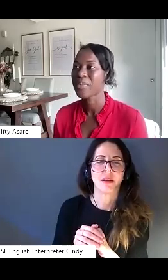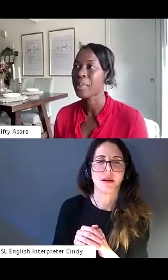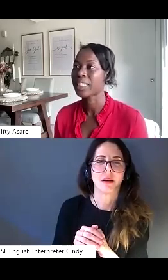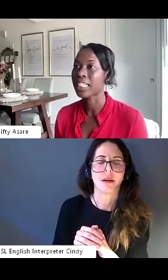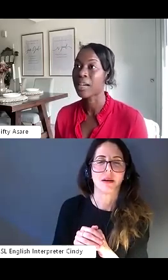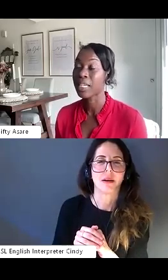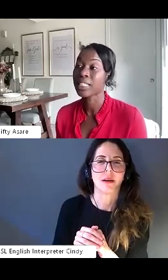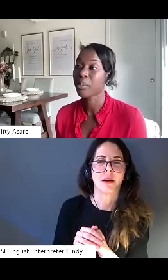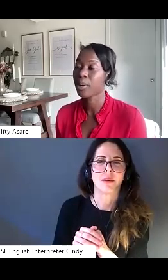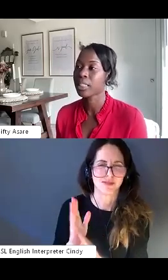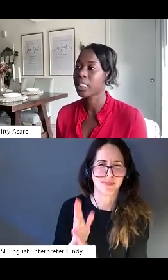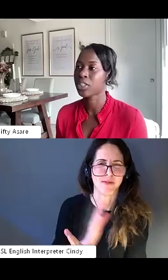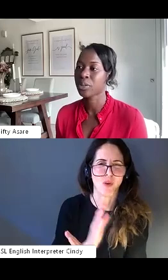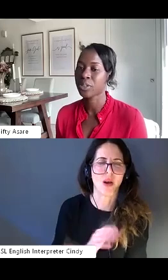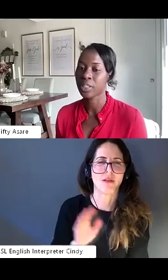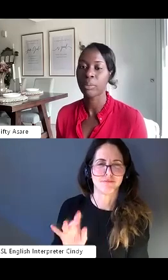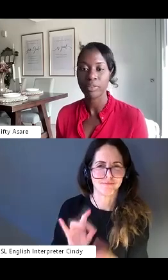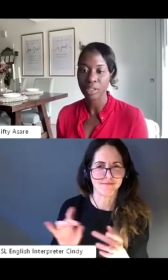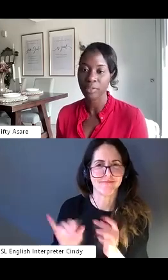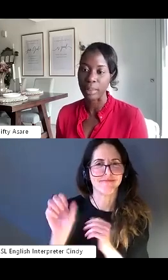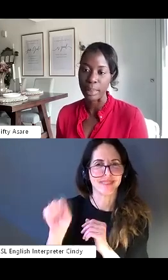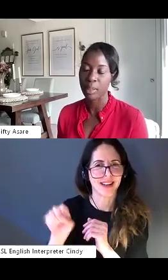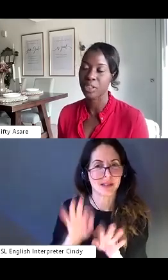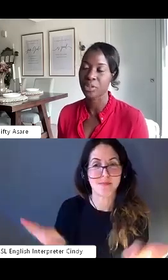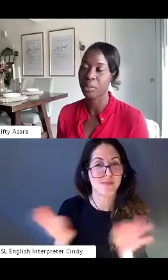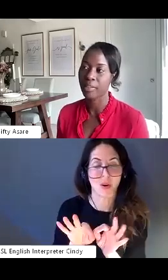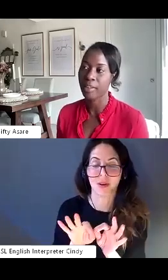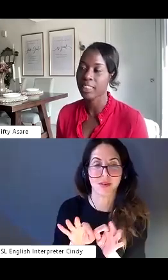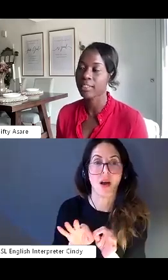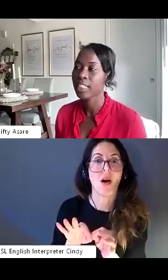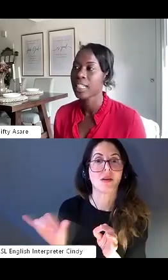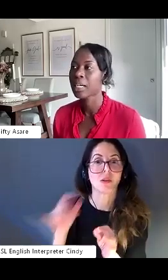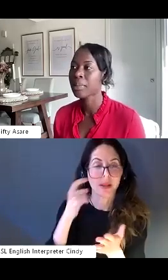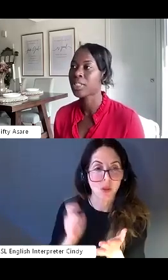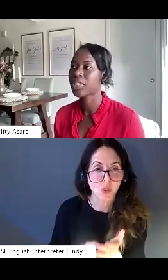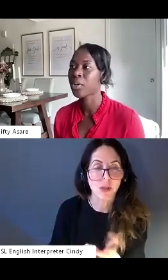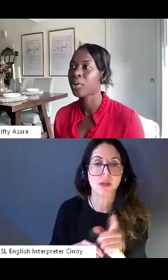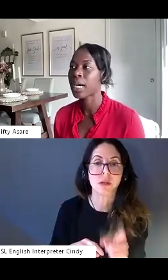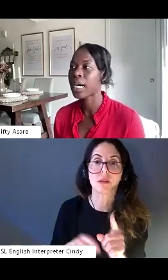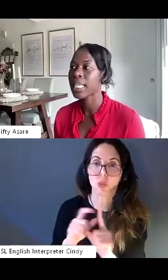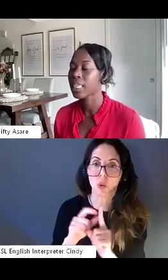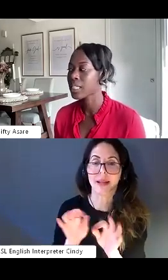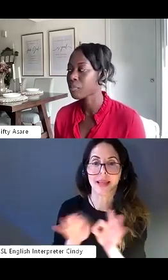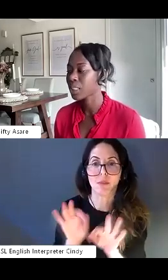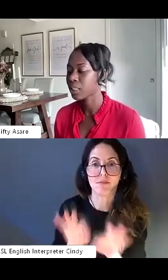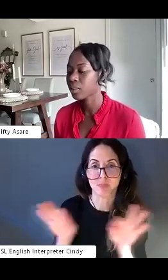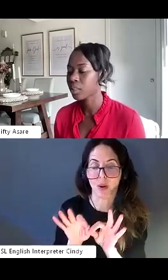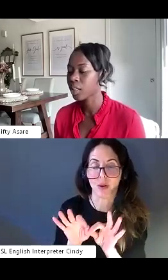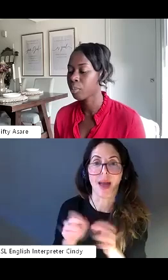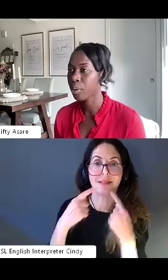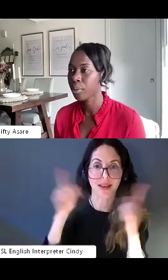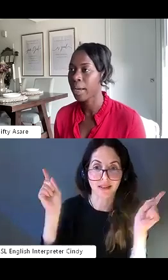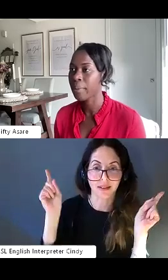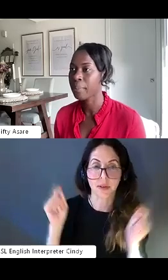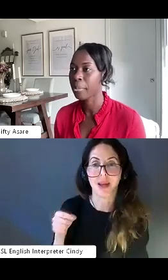mine, but it is important and it is crucial. And we've also found it to be extremely effective. And so this